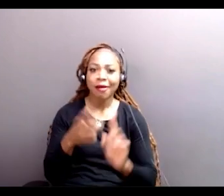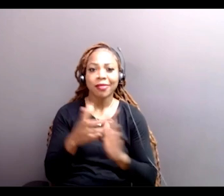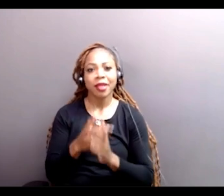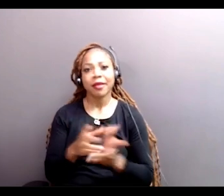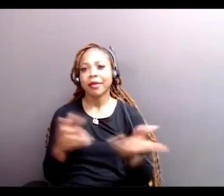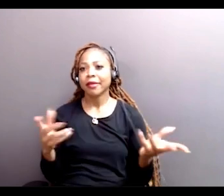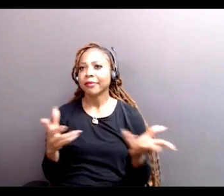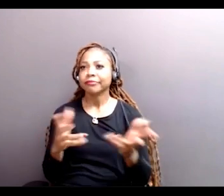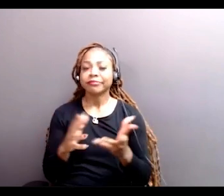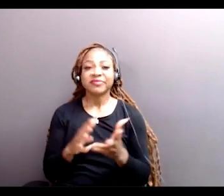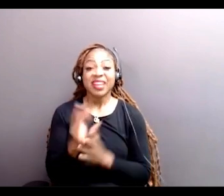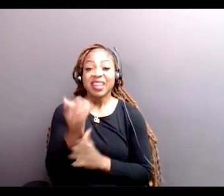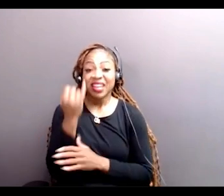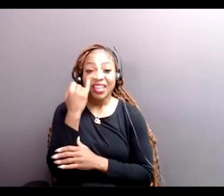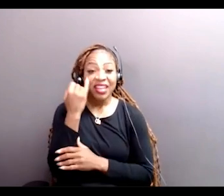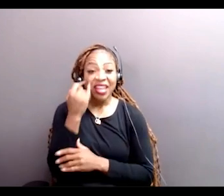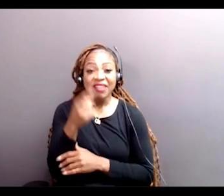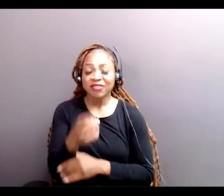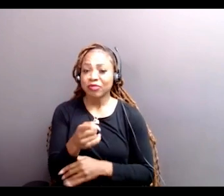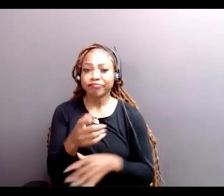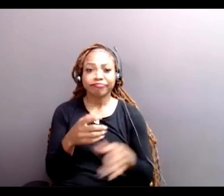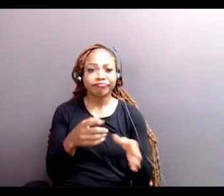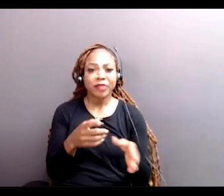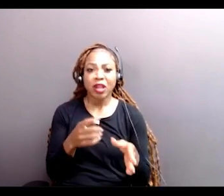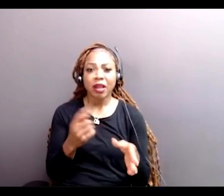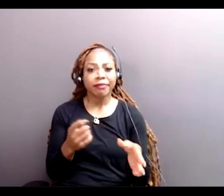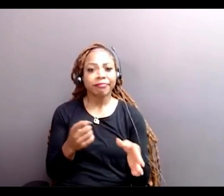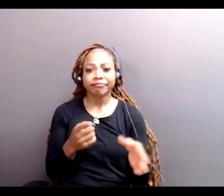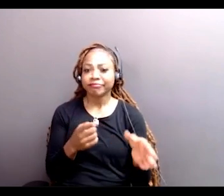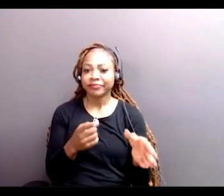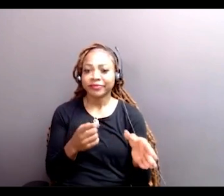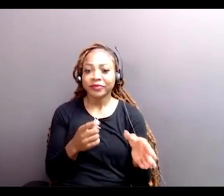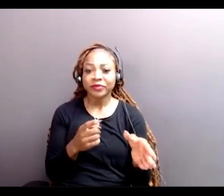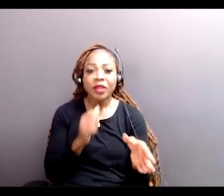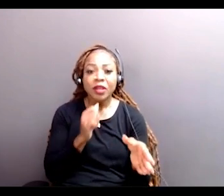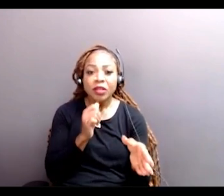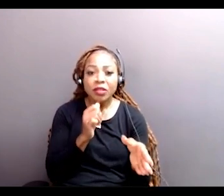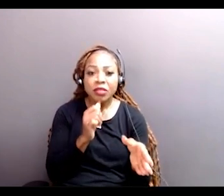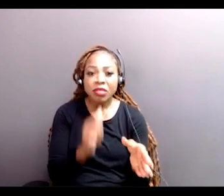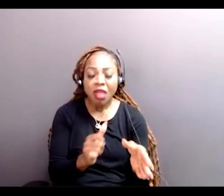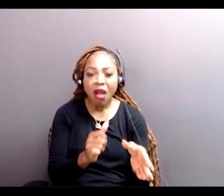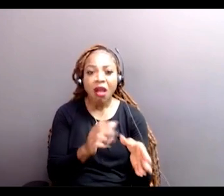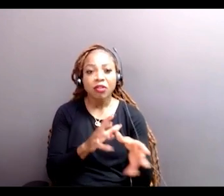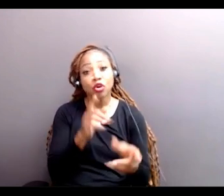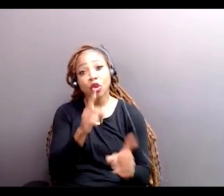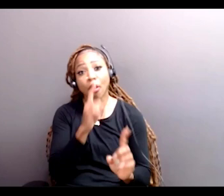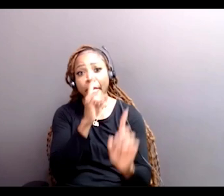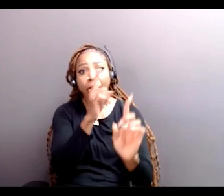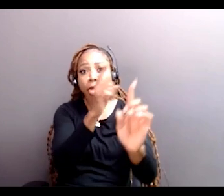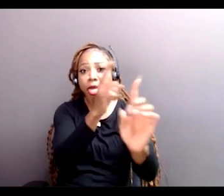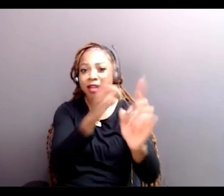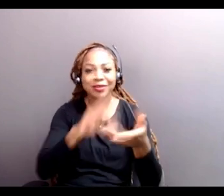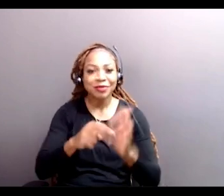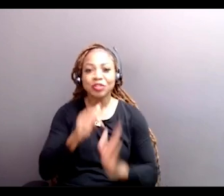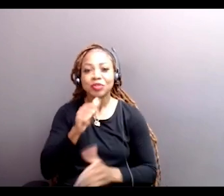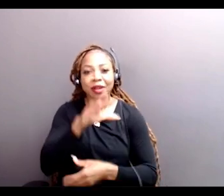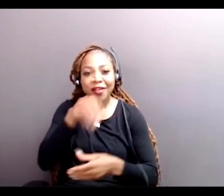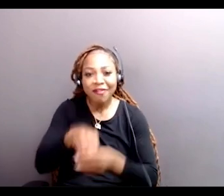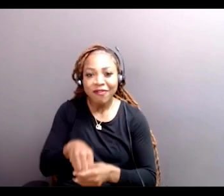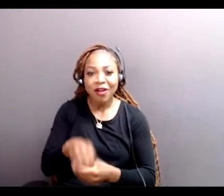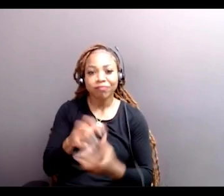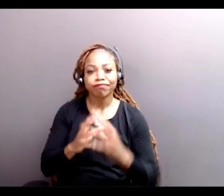idea of objectivity. Anytime we're claiming we're being objective, we are not actually engaging in an intersectional practice. Next slide, please.